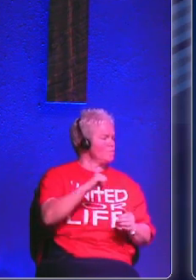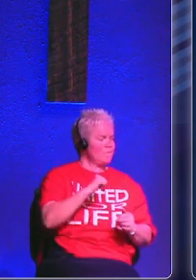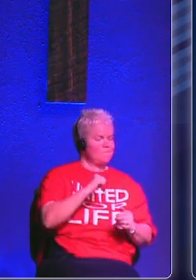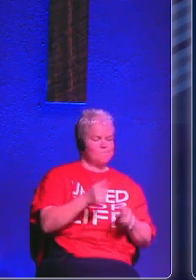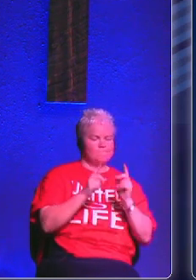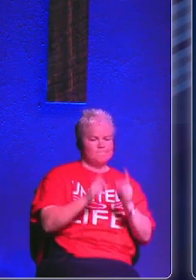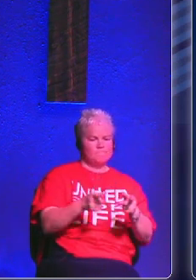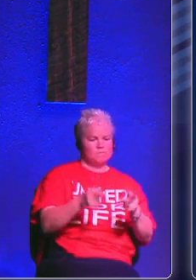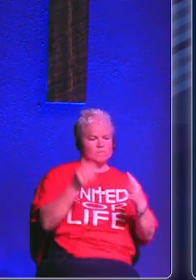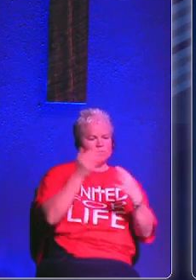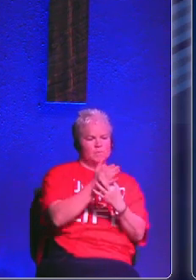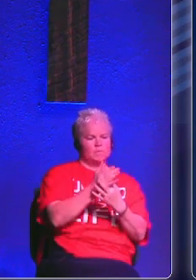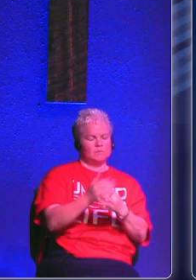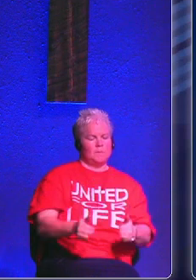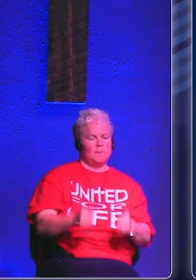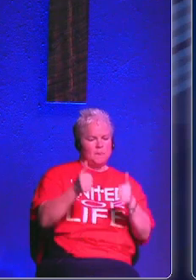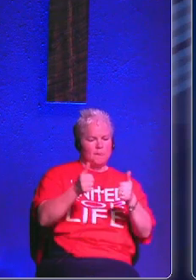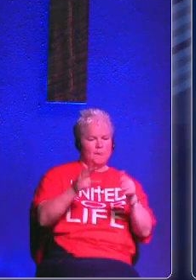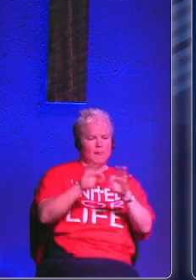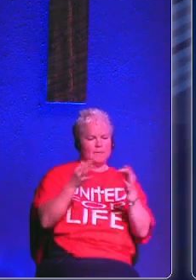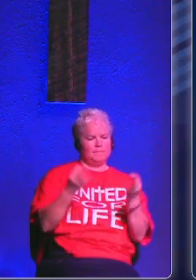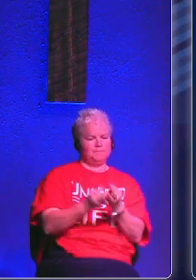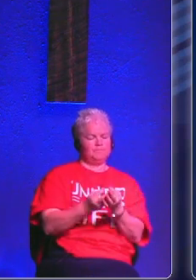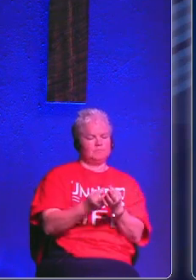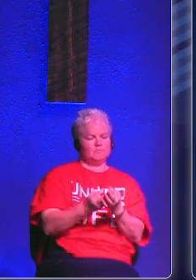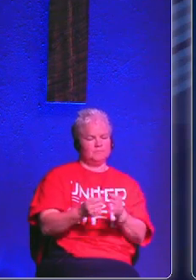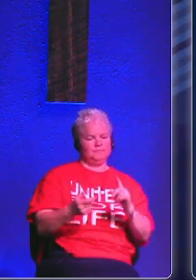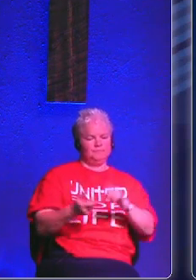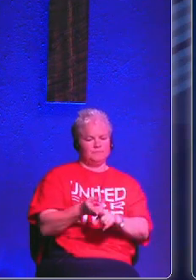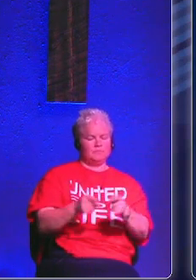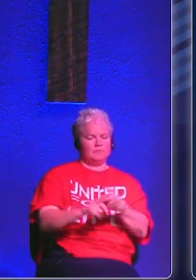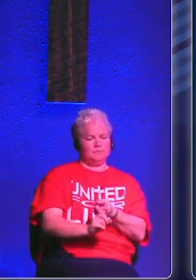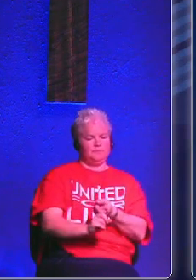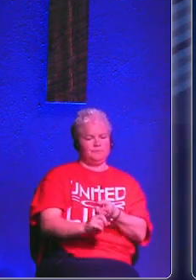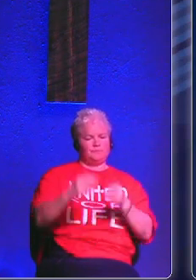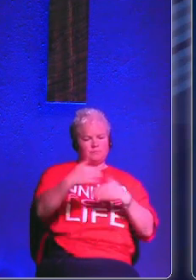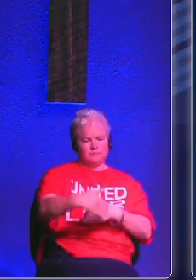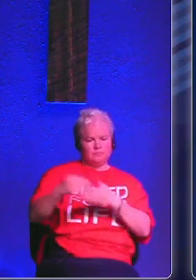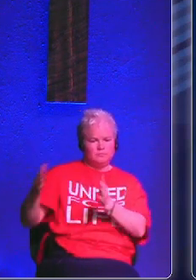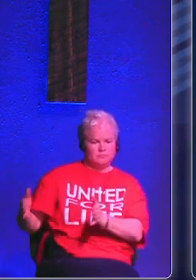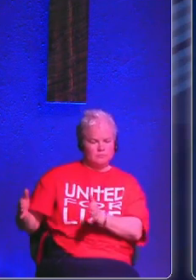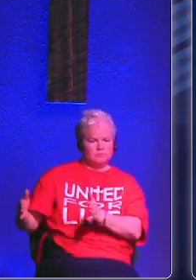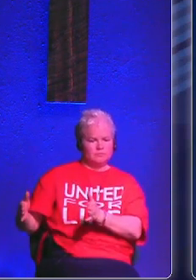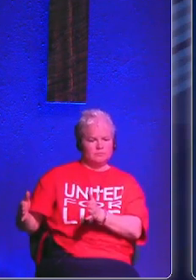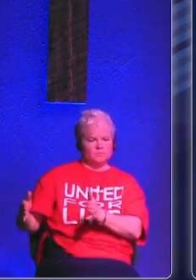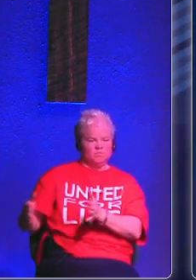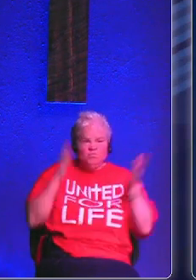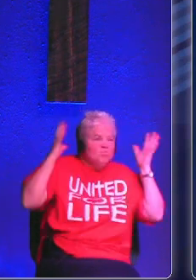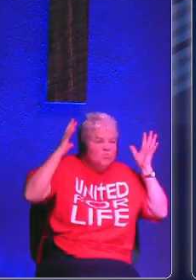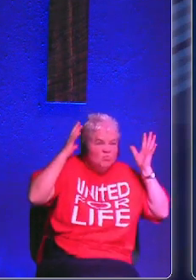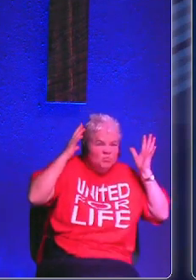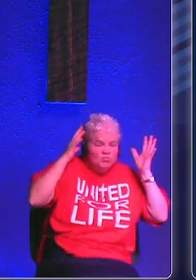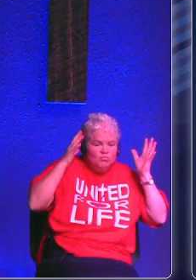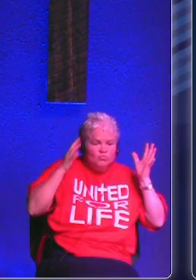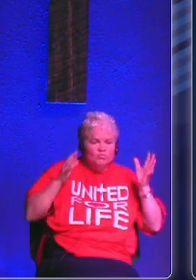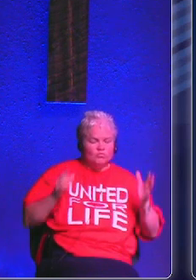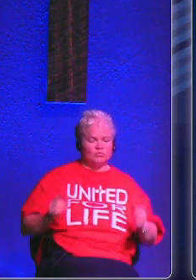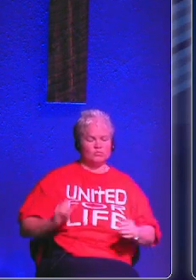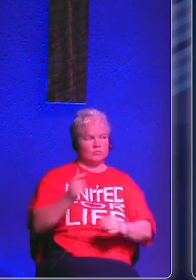we're going to go through life and we're going to have family members and we're going to have friends and we're going to have neighbors that despise